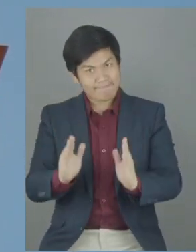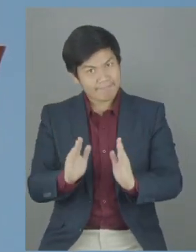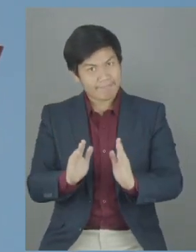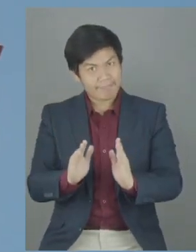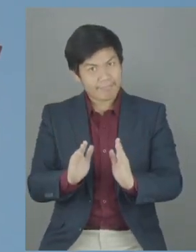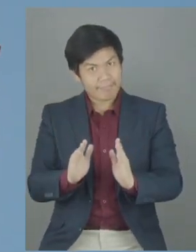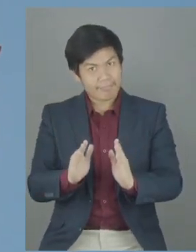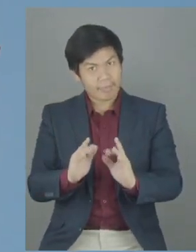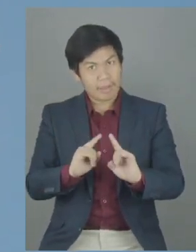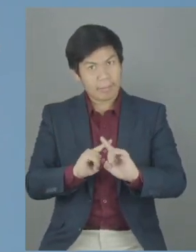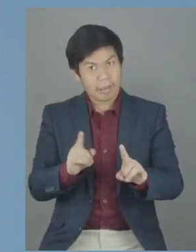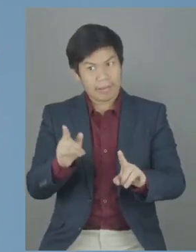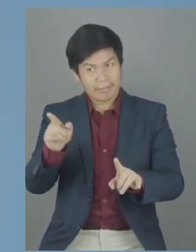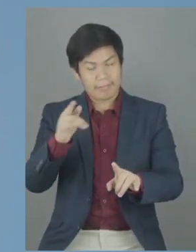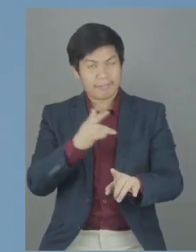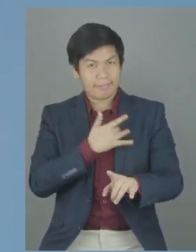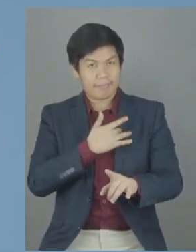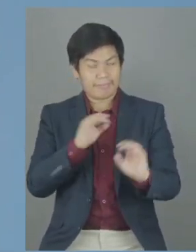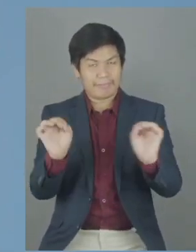but he feels homeless.